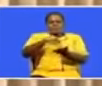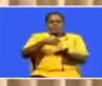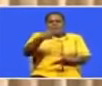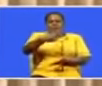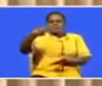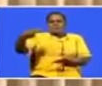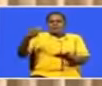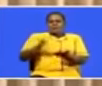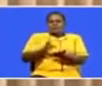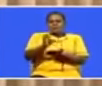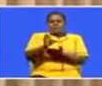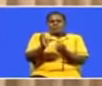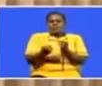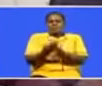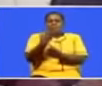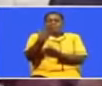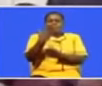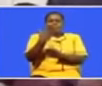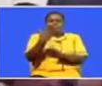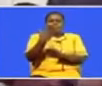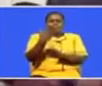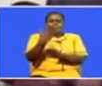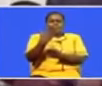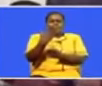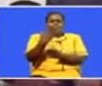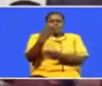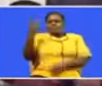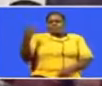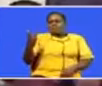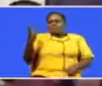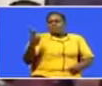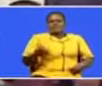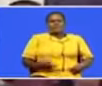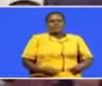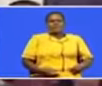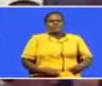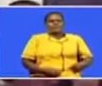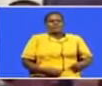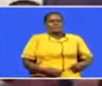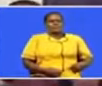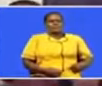Hustlers Fund, set to be launched Wednesday. Daniel Karioki, KTN News.